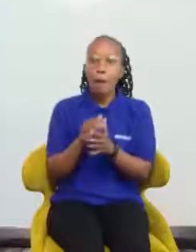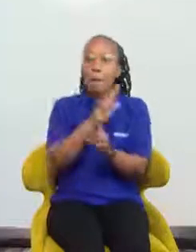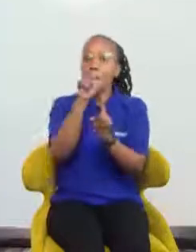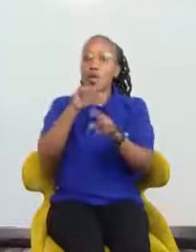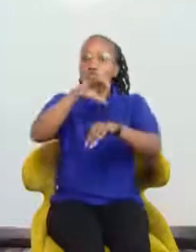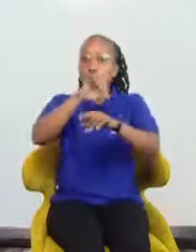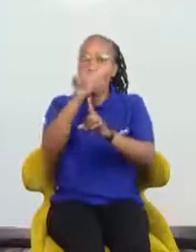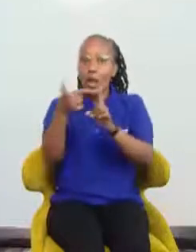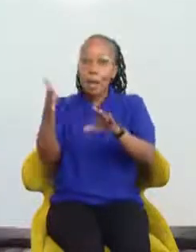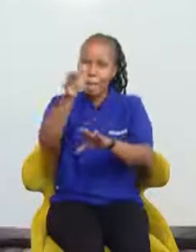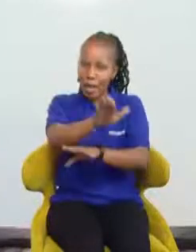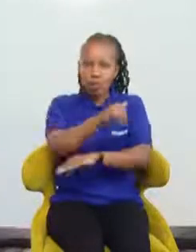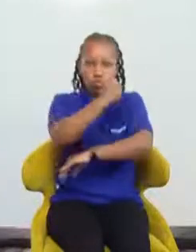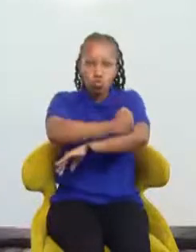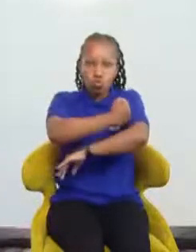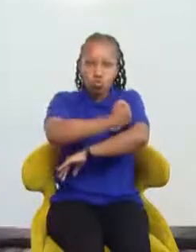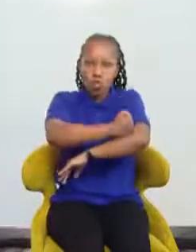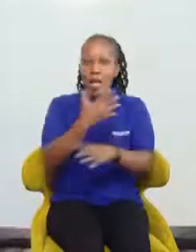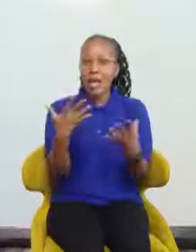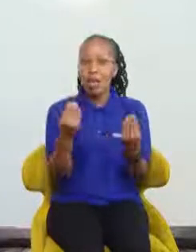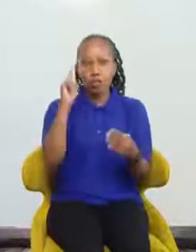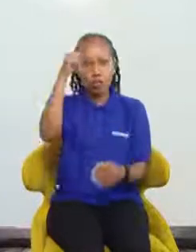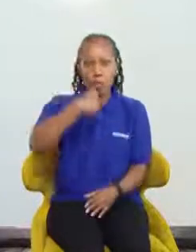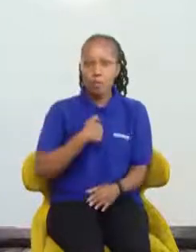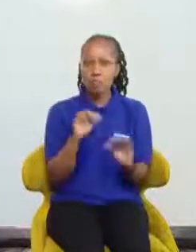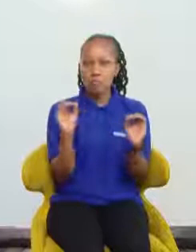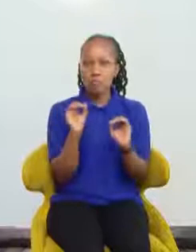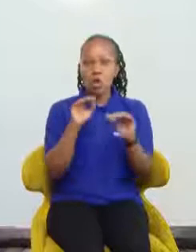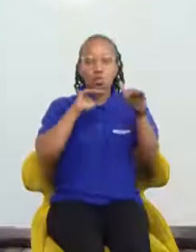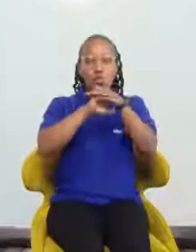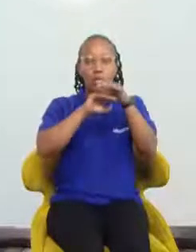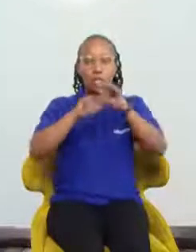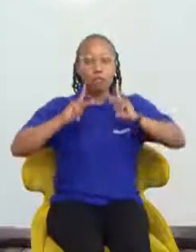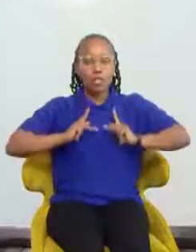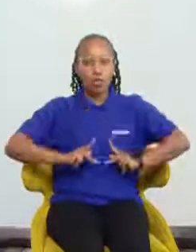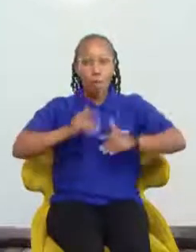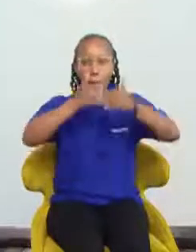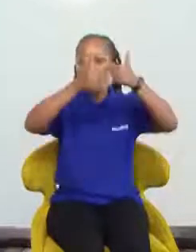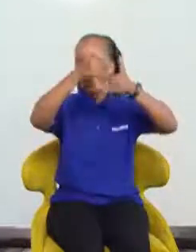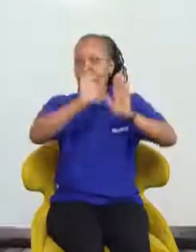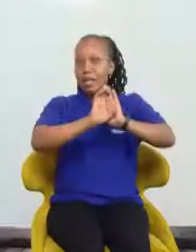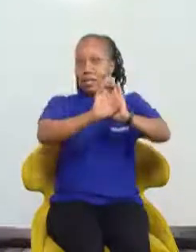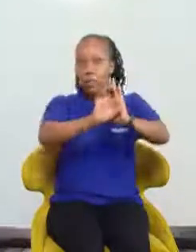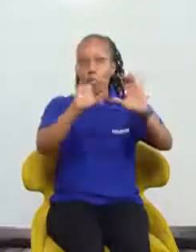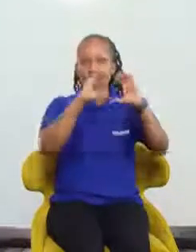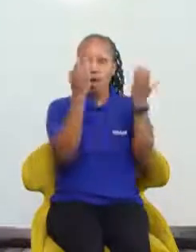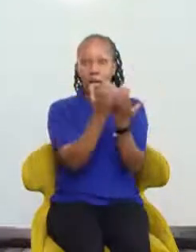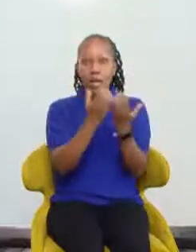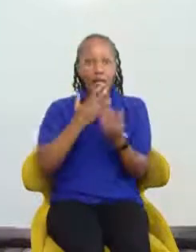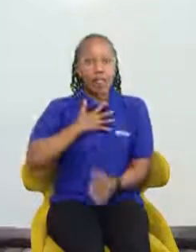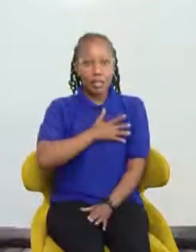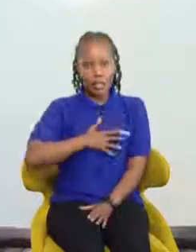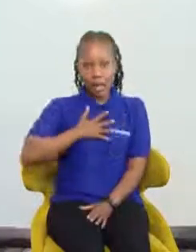go back to school, it wasn't easy for me to access the physical buildings like classes, the science